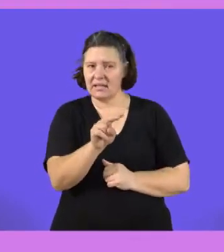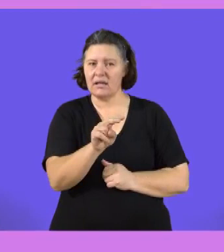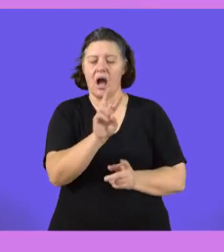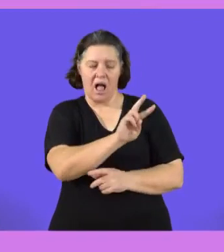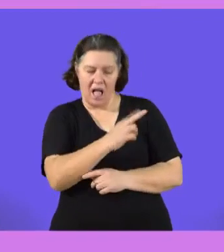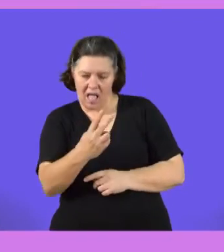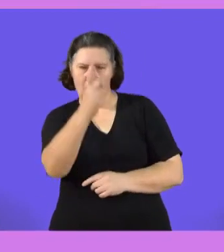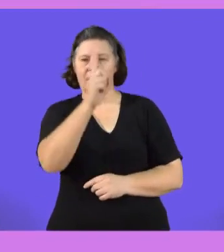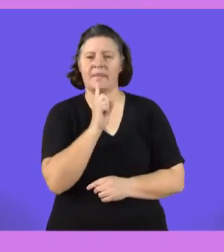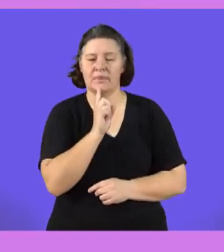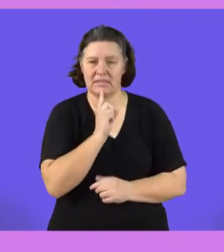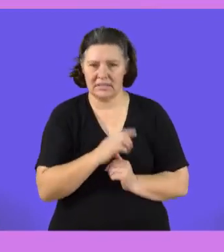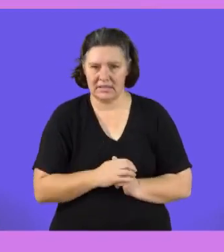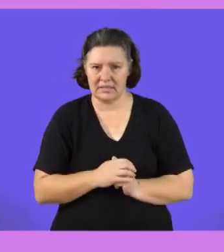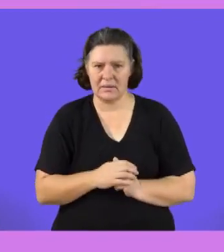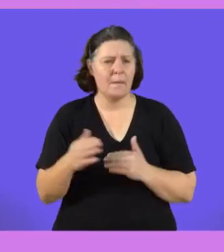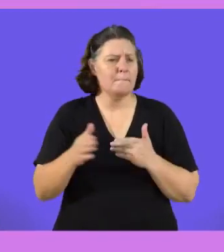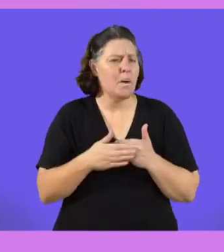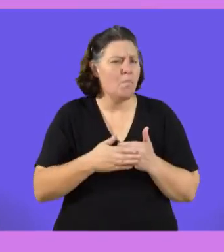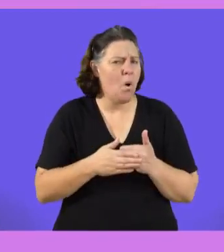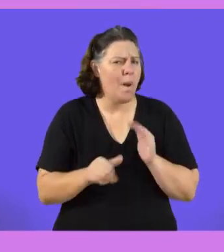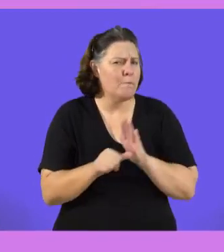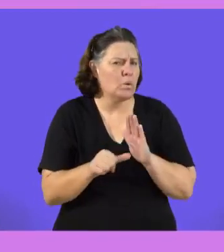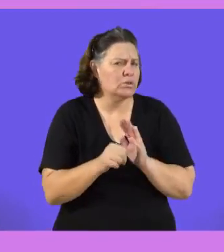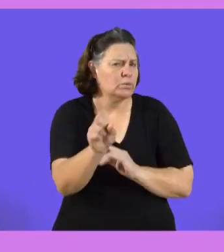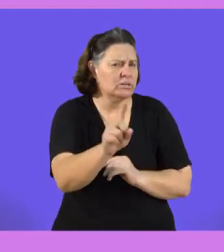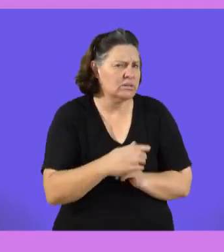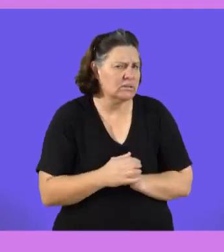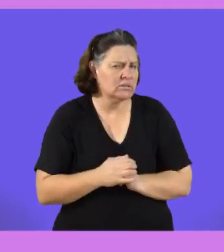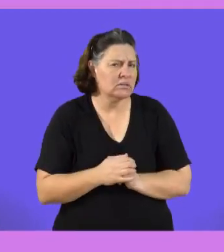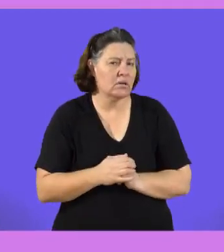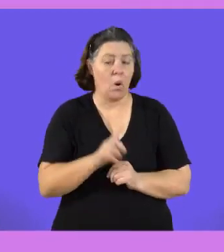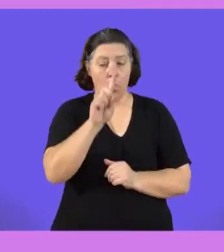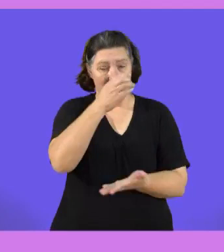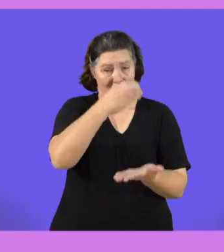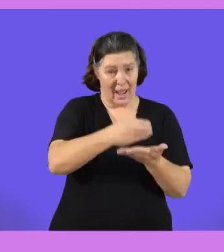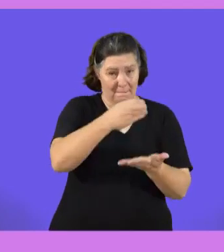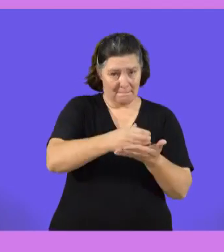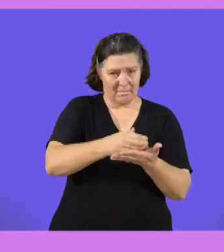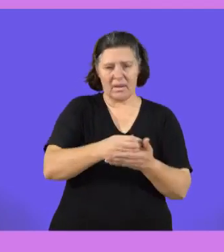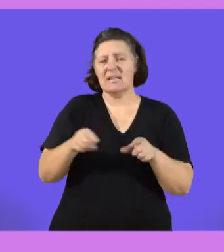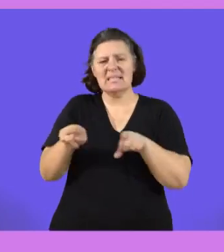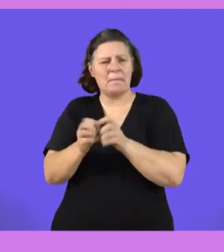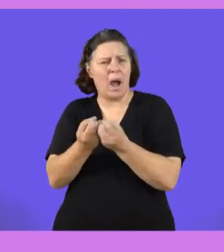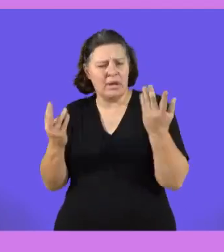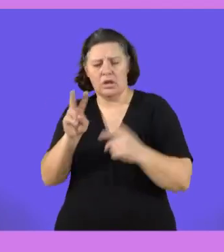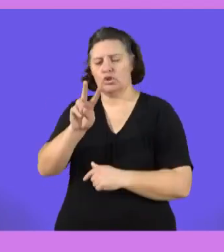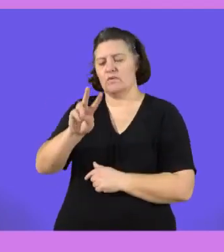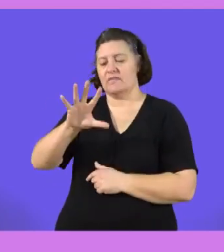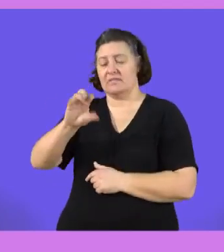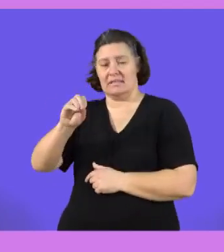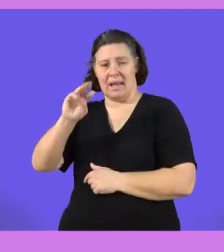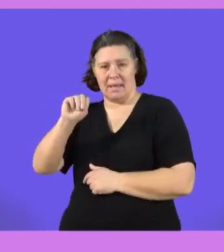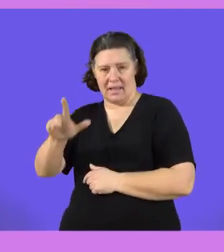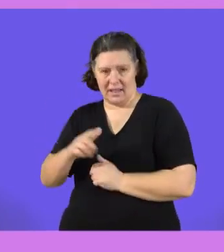is 1,000. Then what else is important here, grade 12? 1 cup equals 250